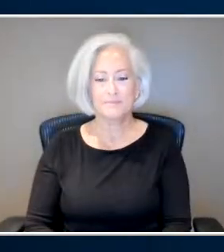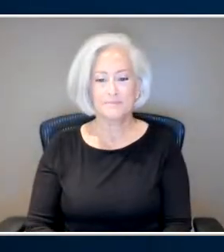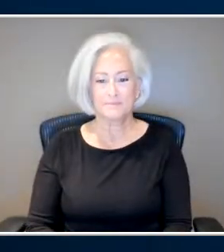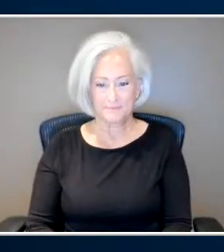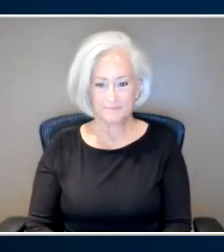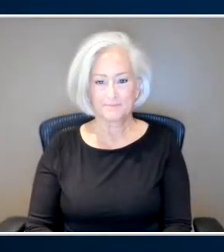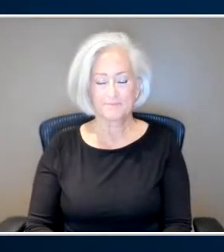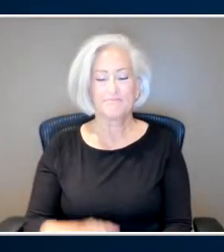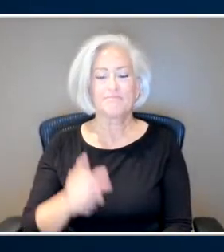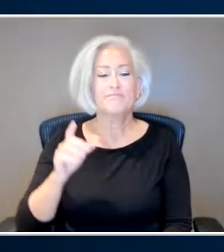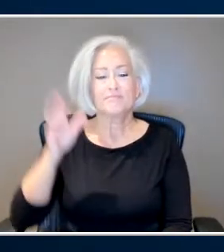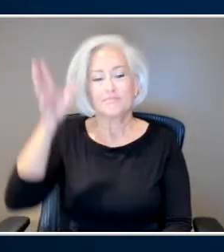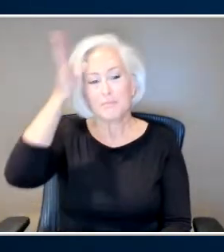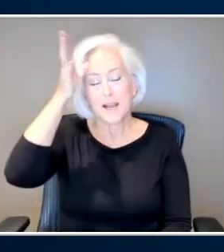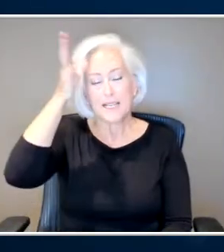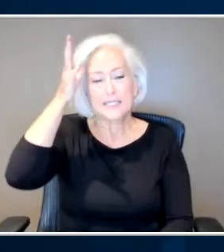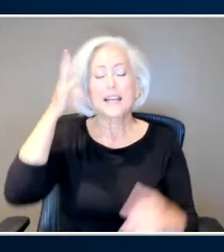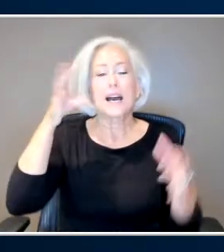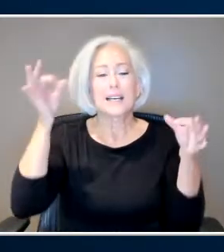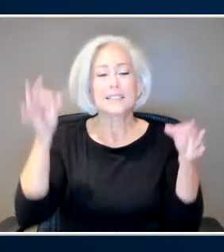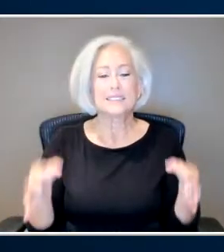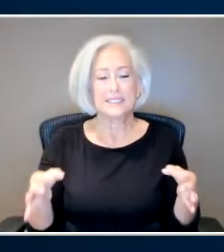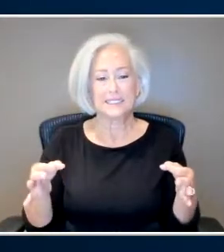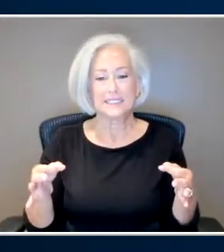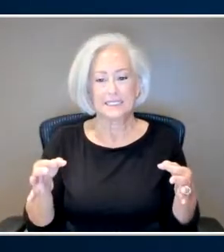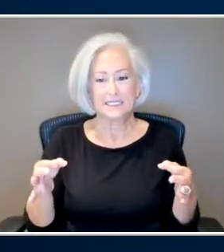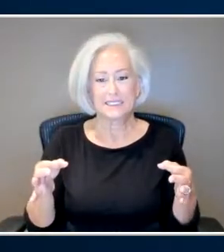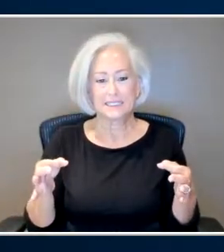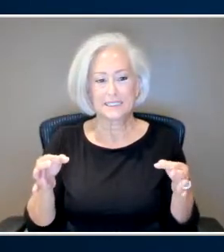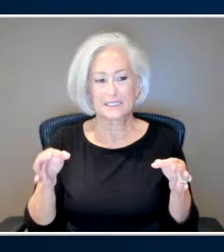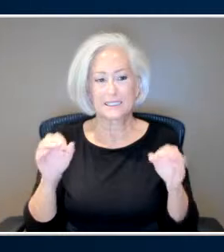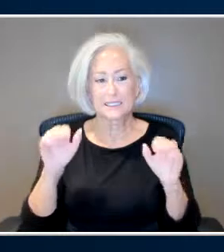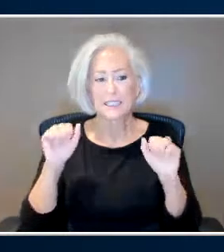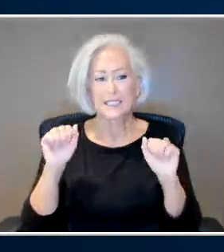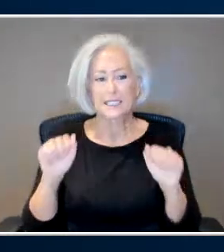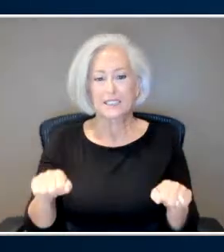he decided he had the option to either have cut out